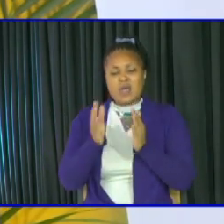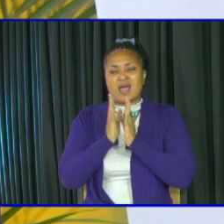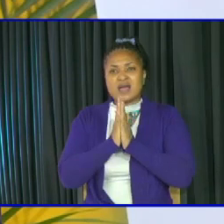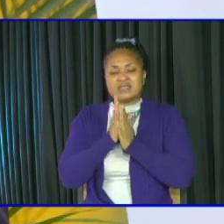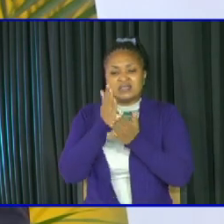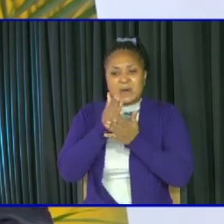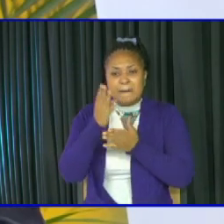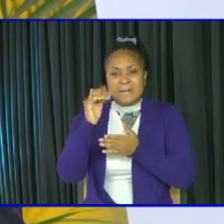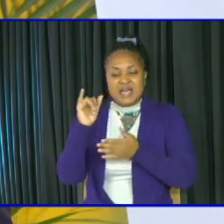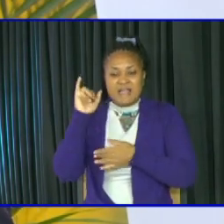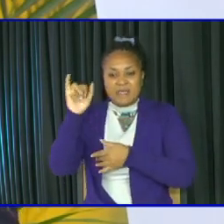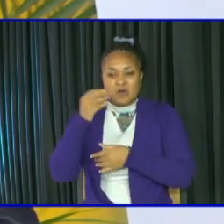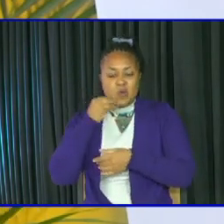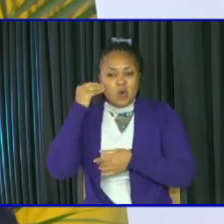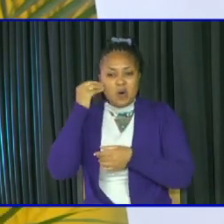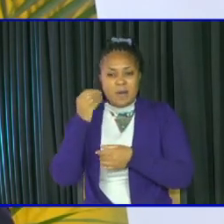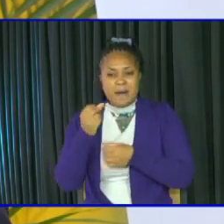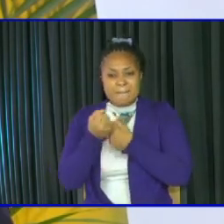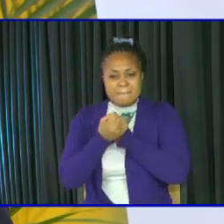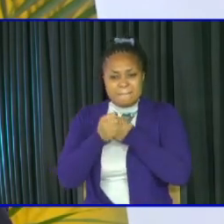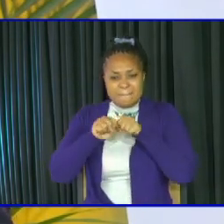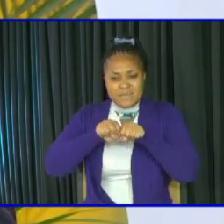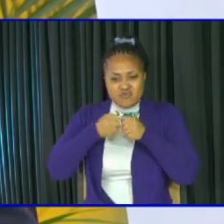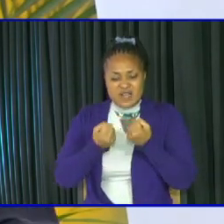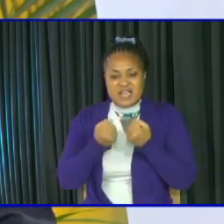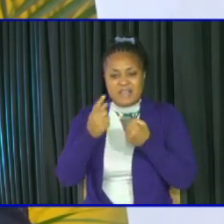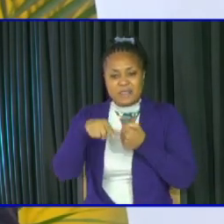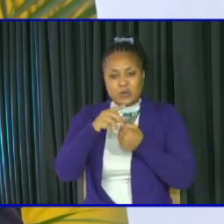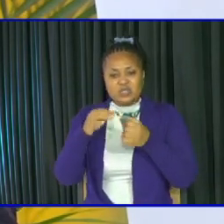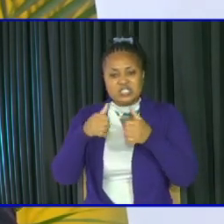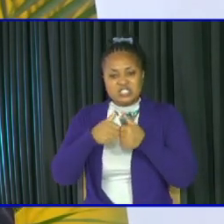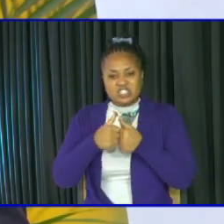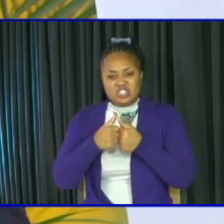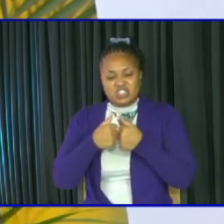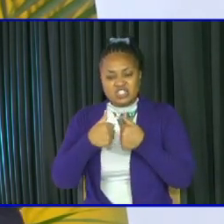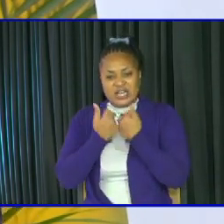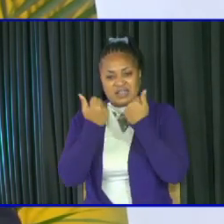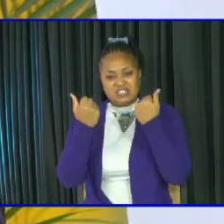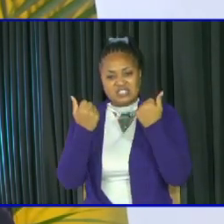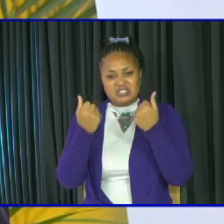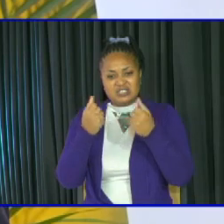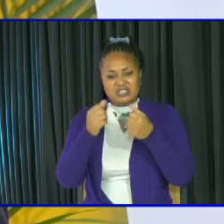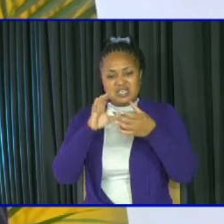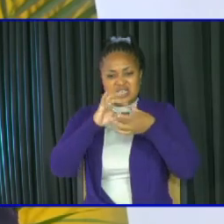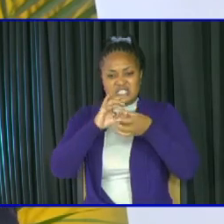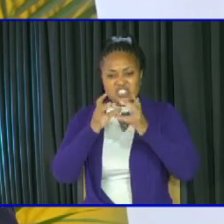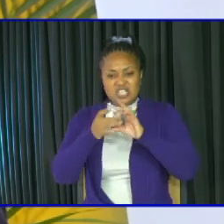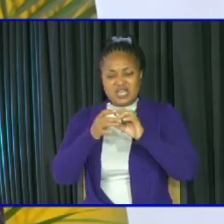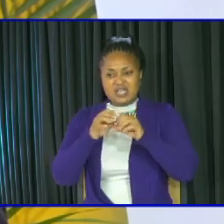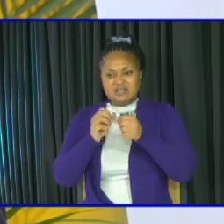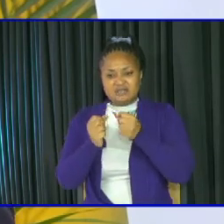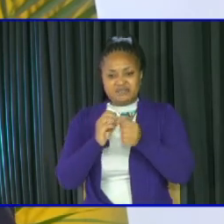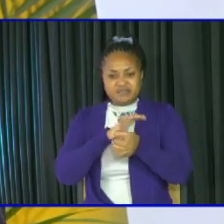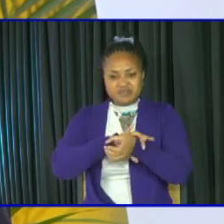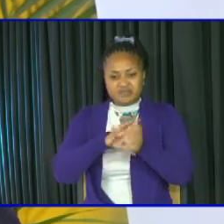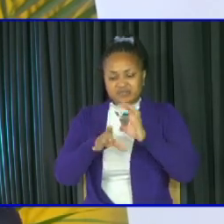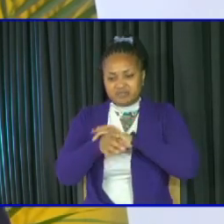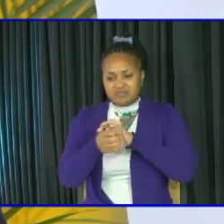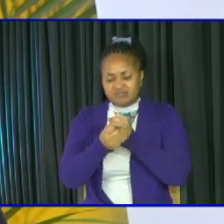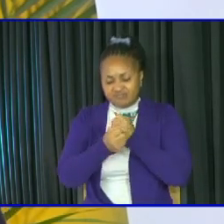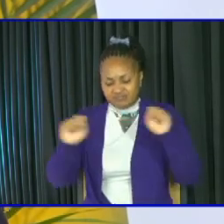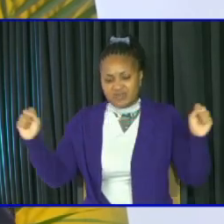home and release. Break those challenges, those chains off your children so they can